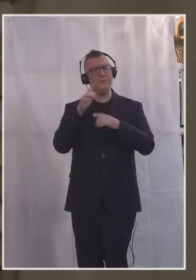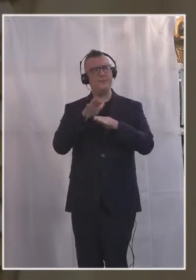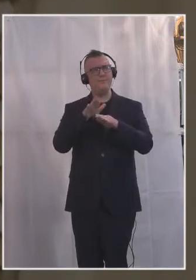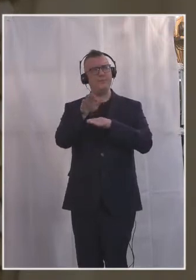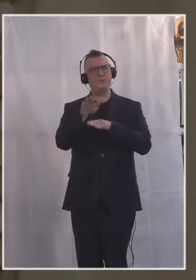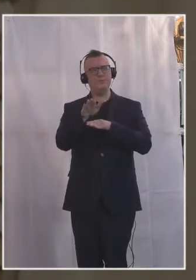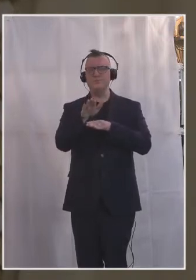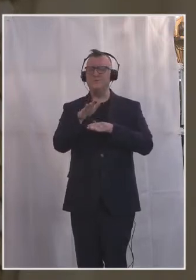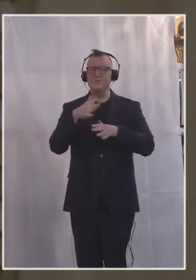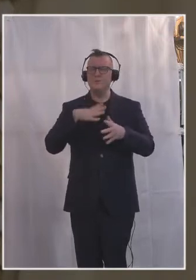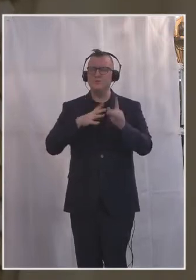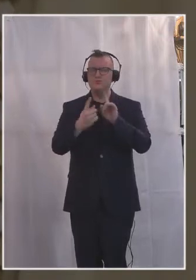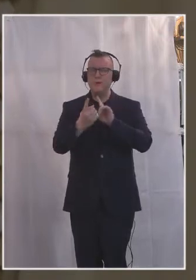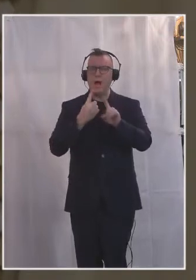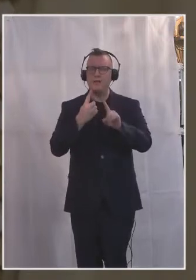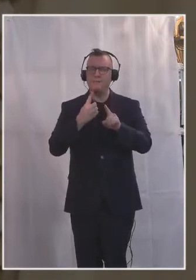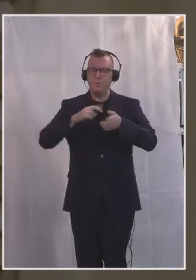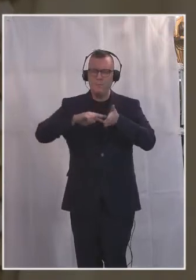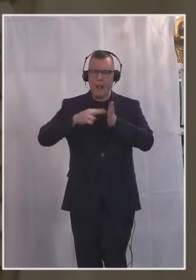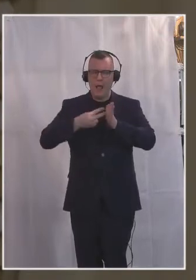react to what life brings.